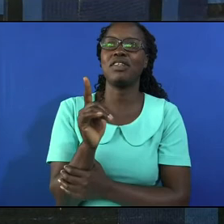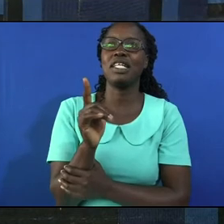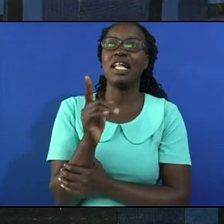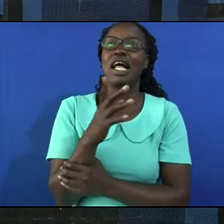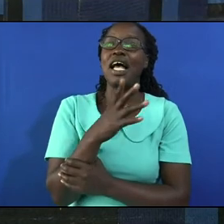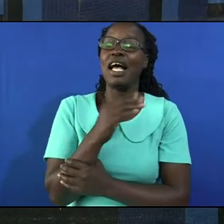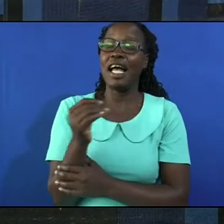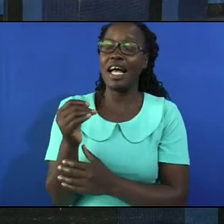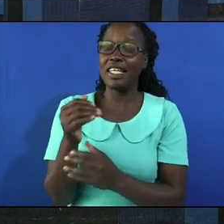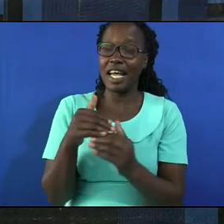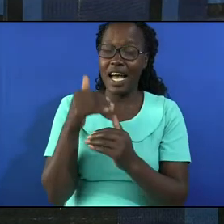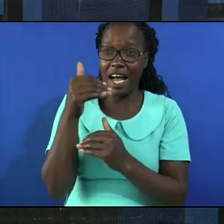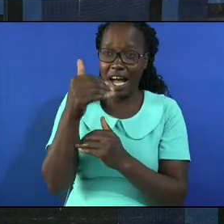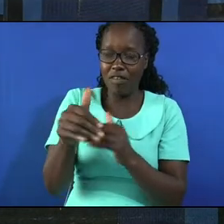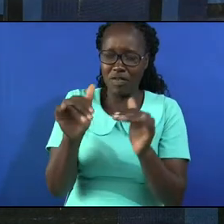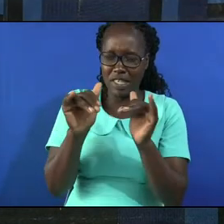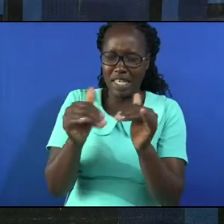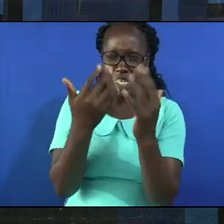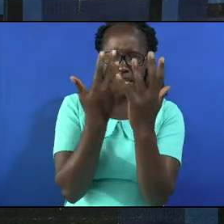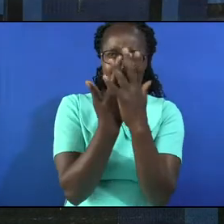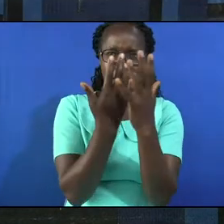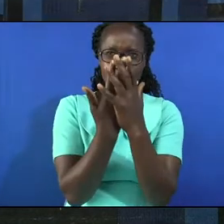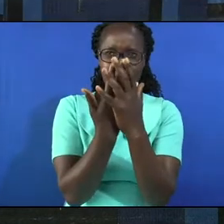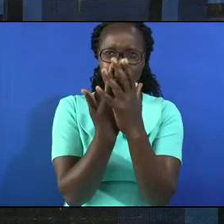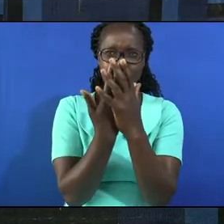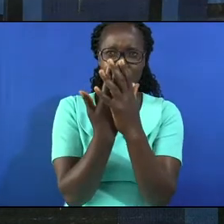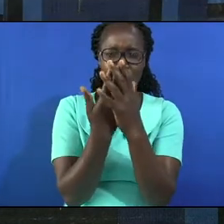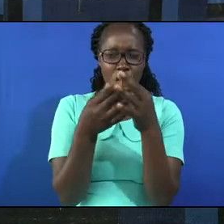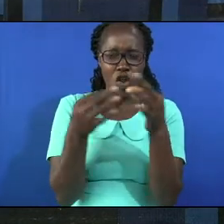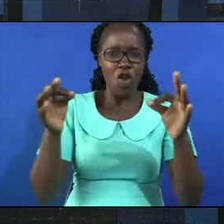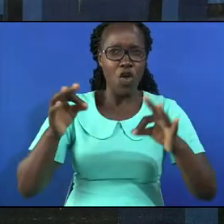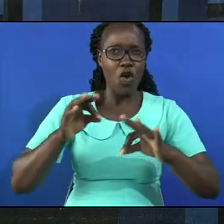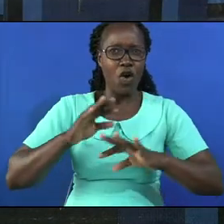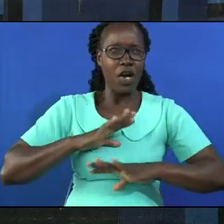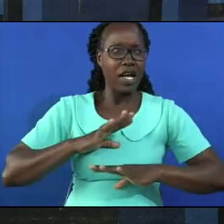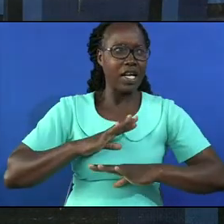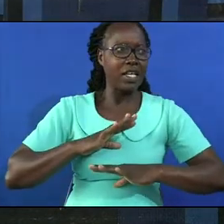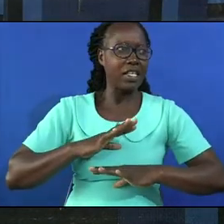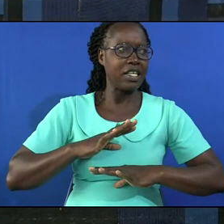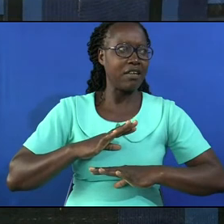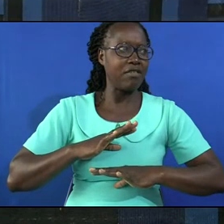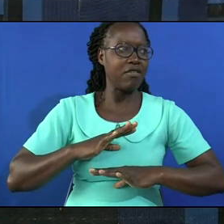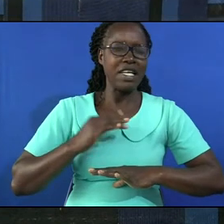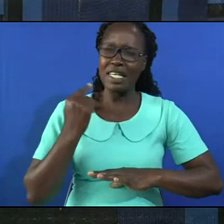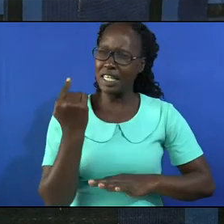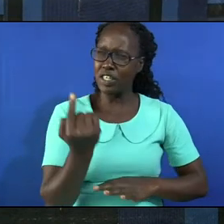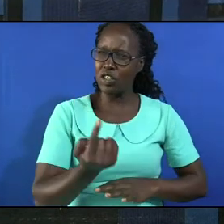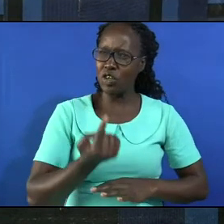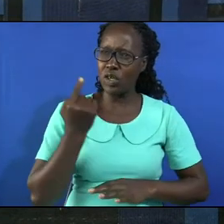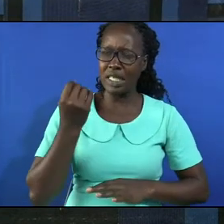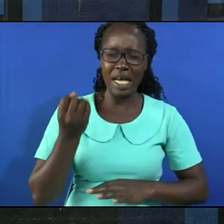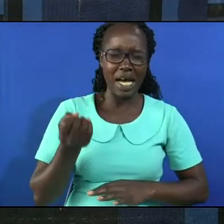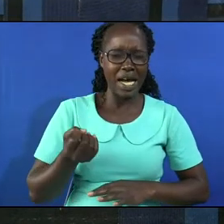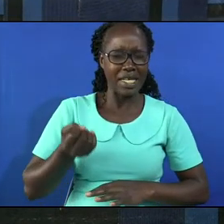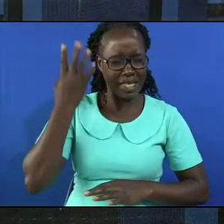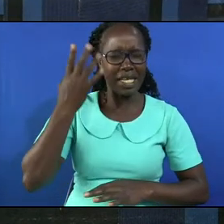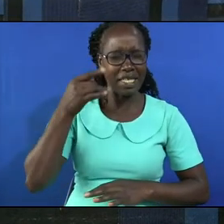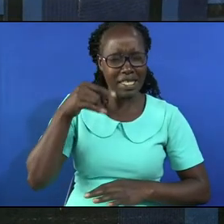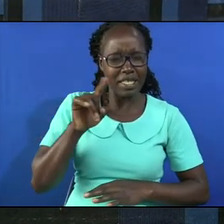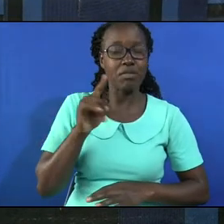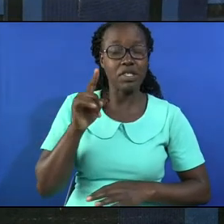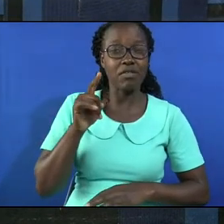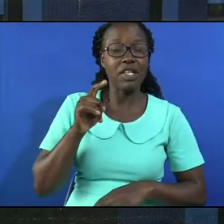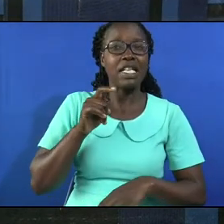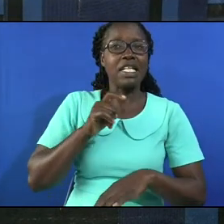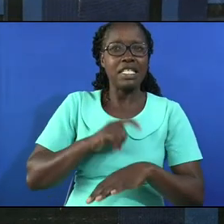And after staying in prison long enough in loneliness, understanding himself,